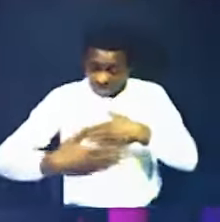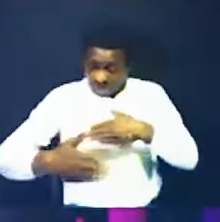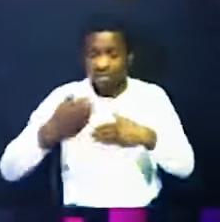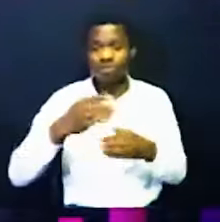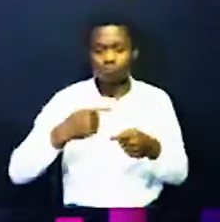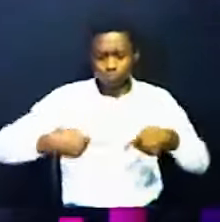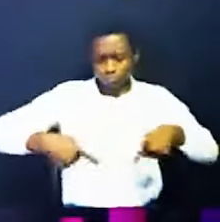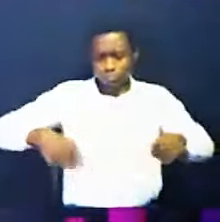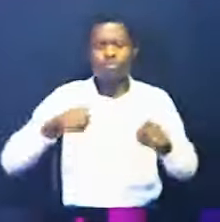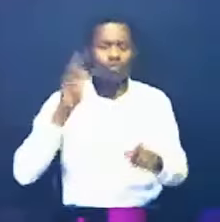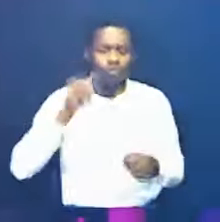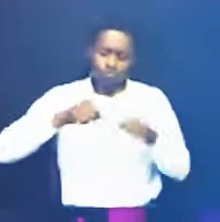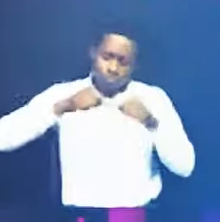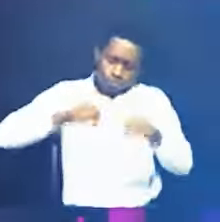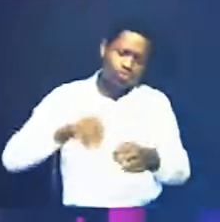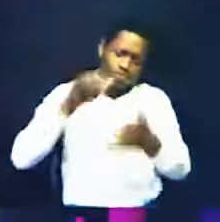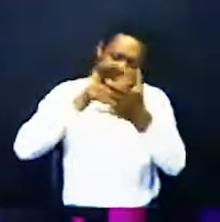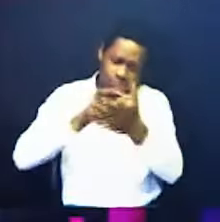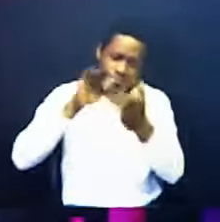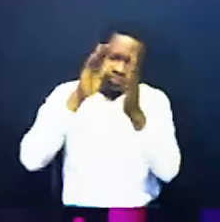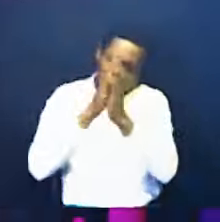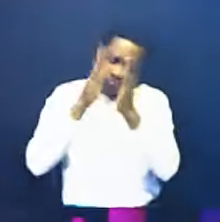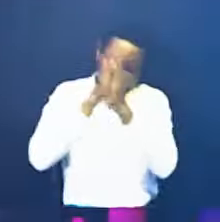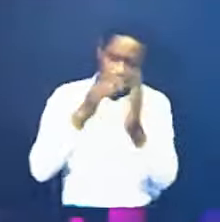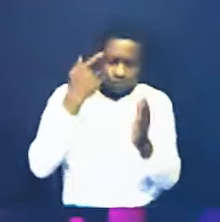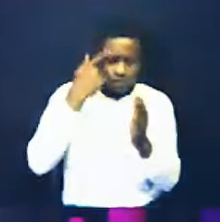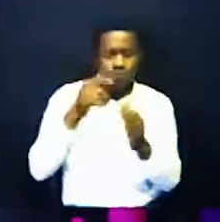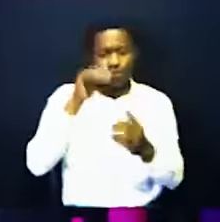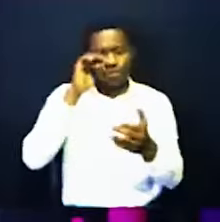That God will heal broken